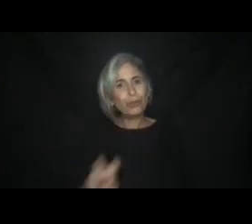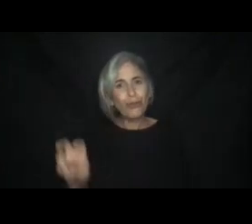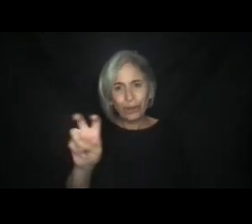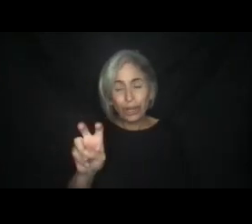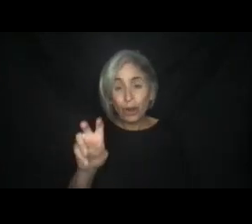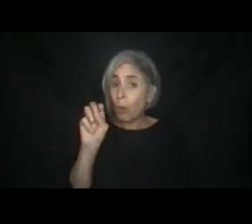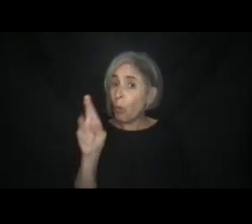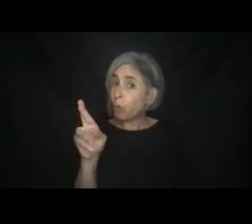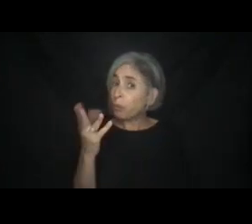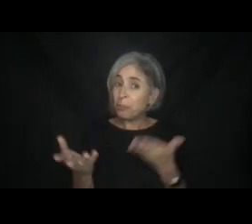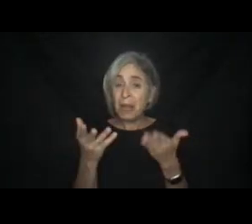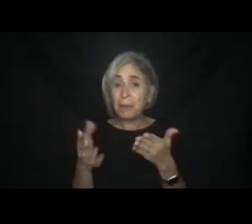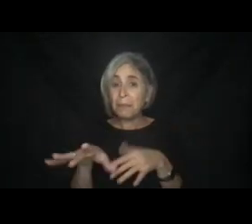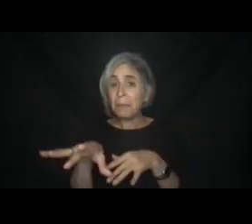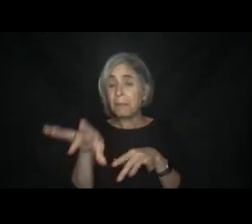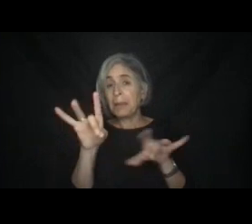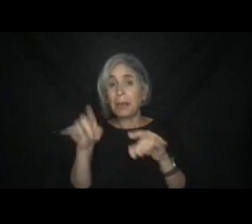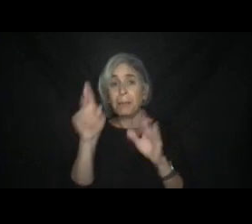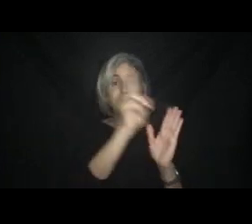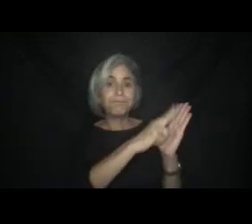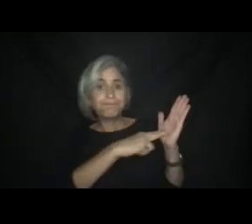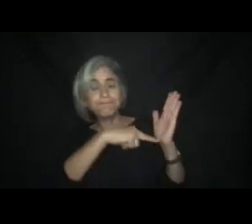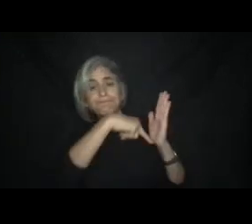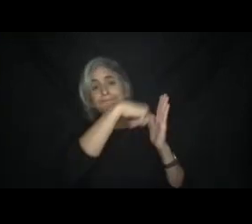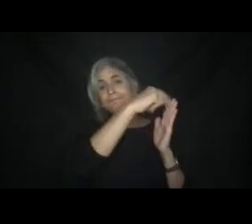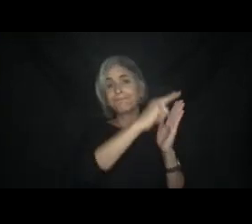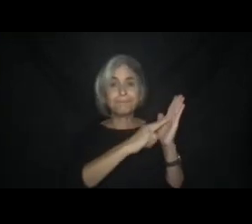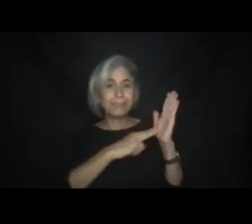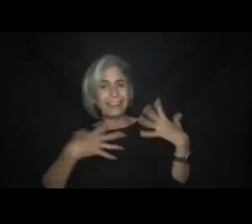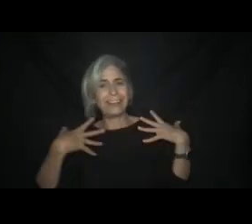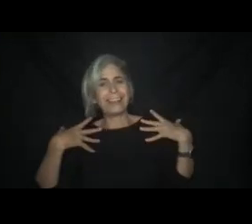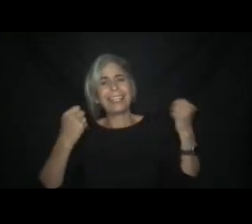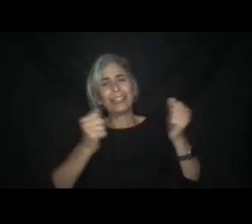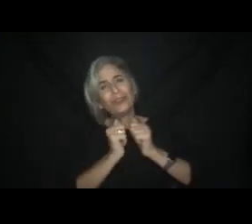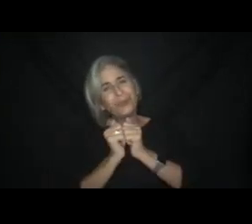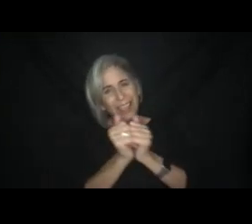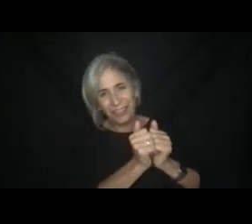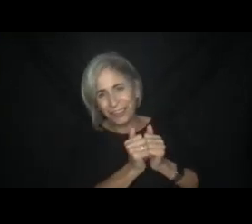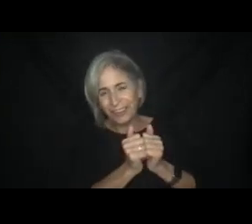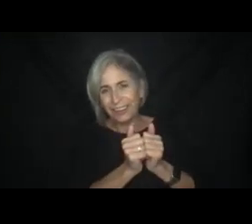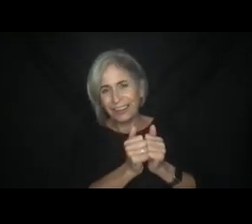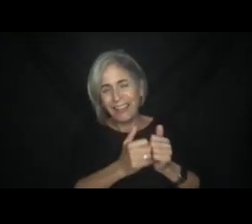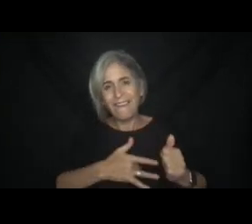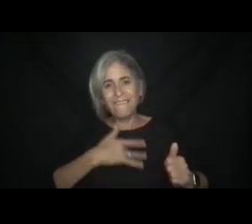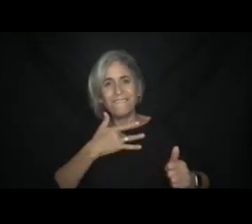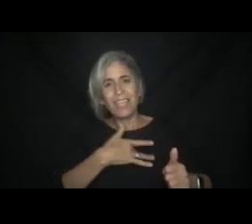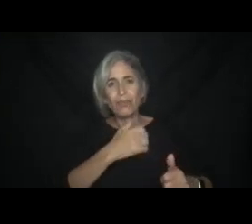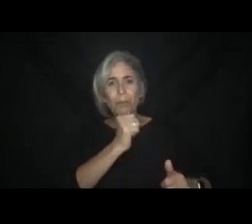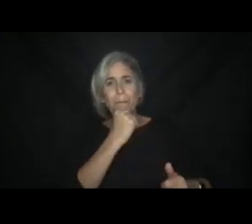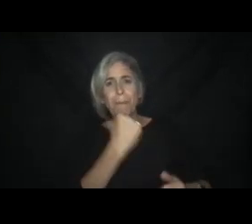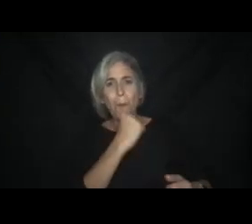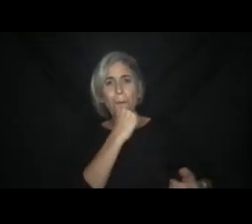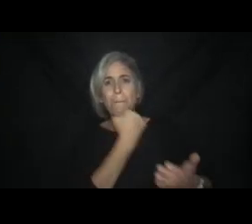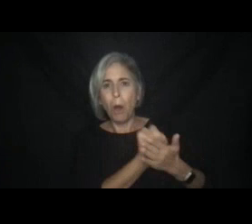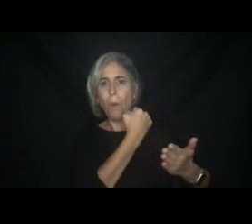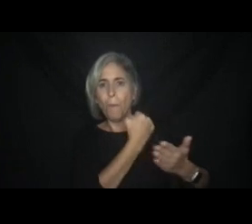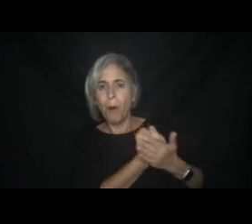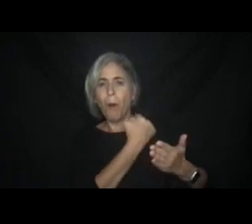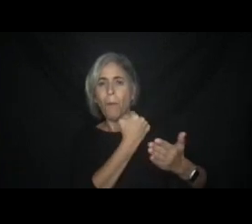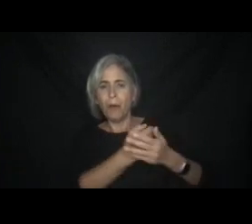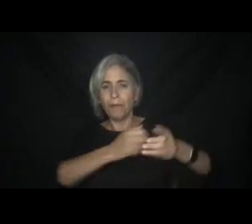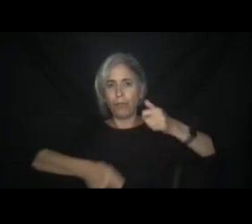you may pick up a brush and start painting and healing together. Feel the beat of the drum circle and be inspired by